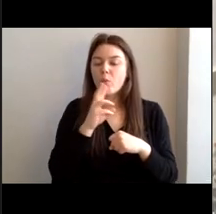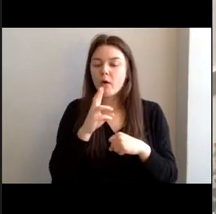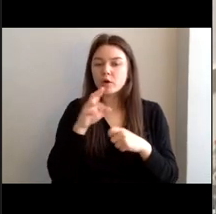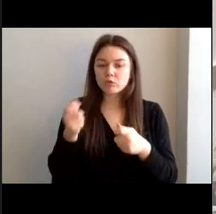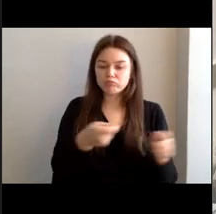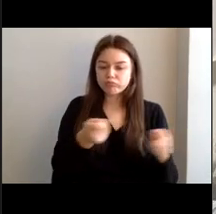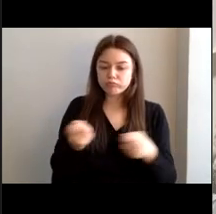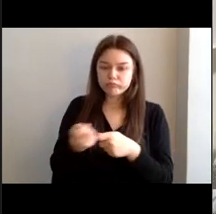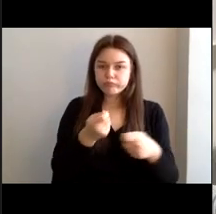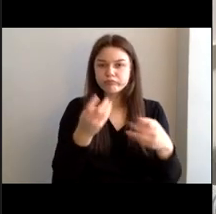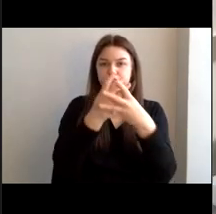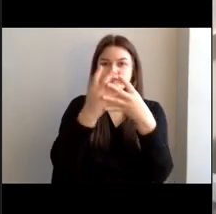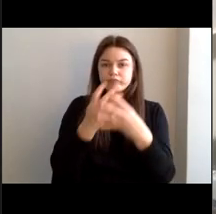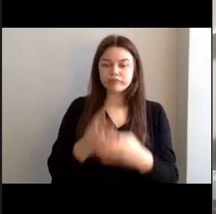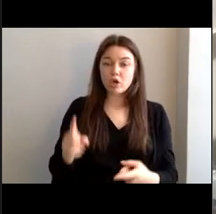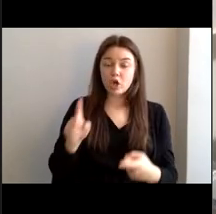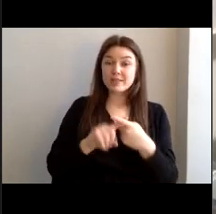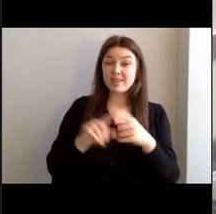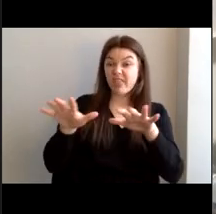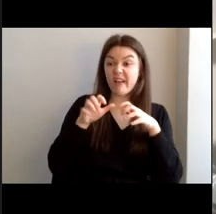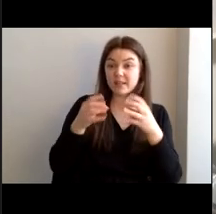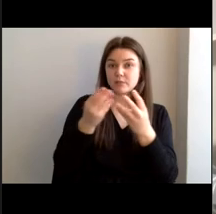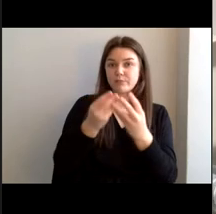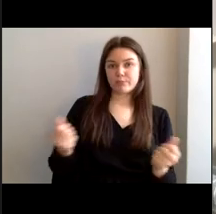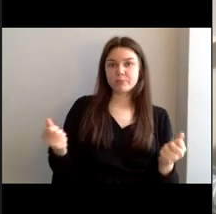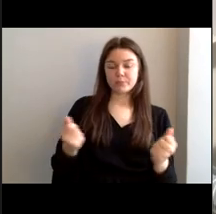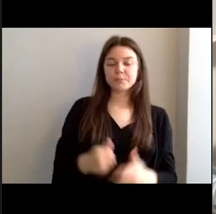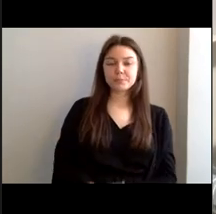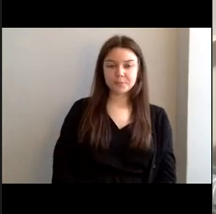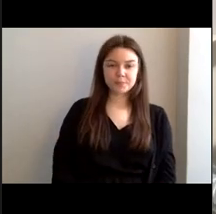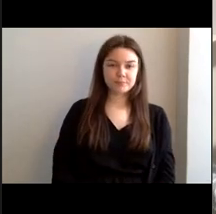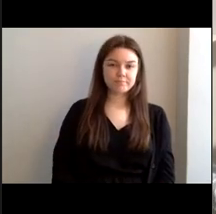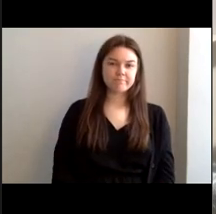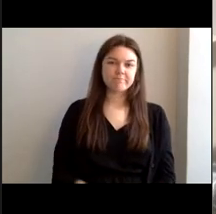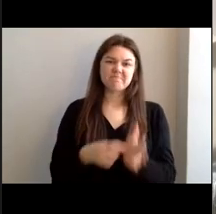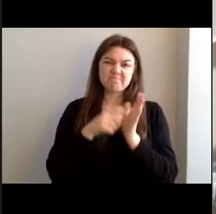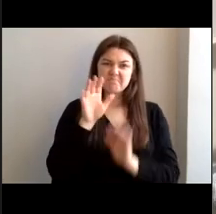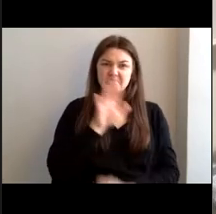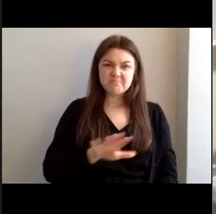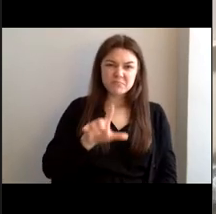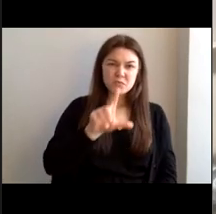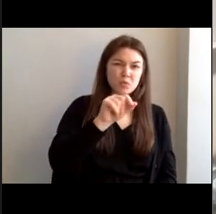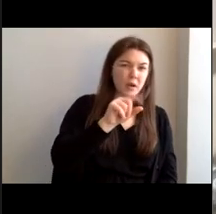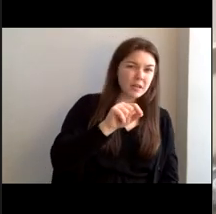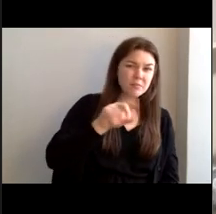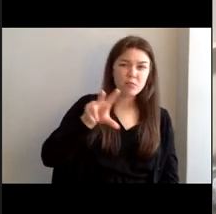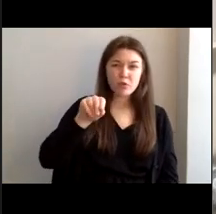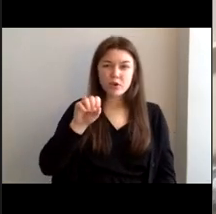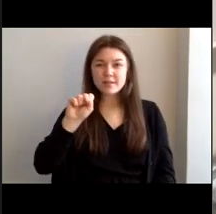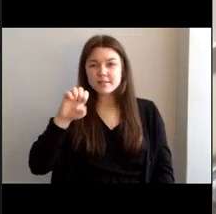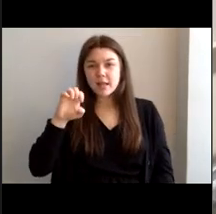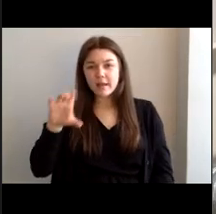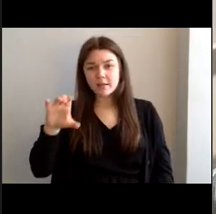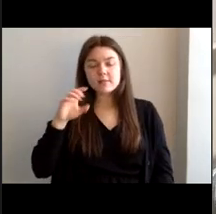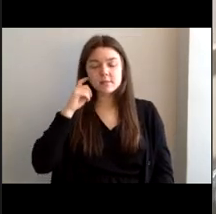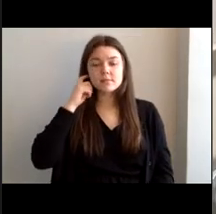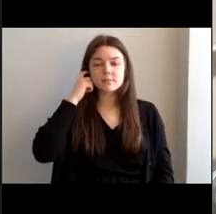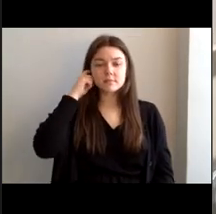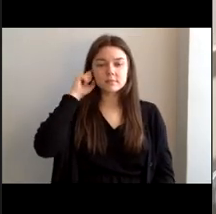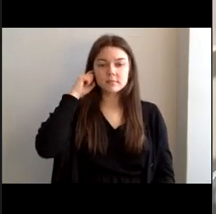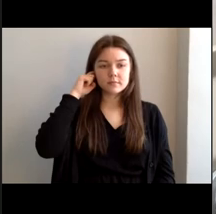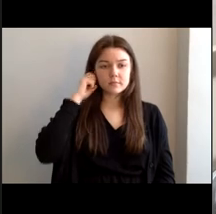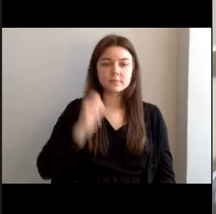the protective glazed layer is removed. Now, this may take about 20 to 30 seconds to complete. So